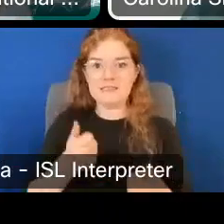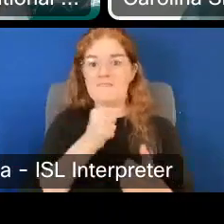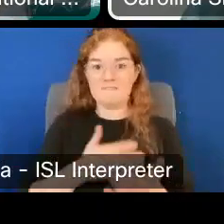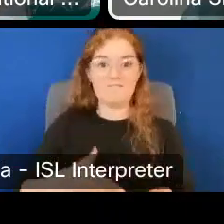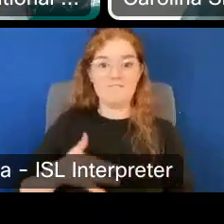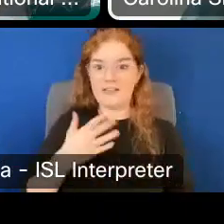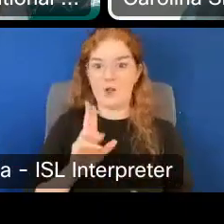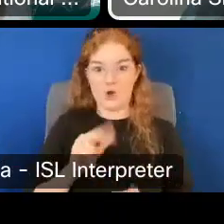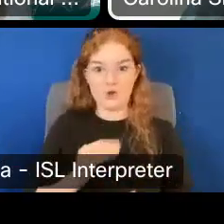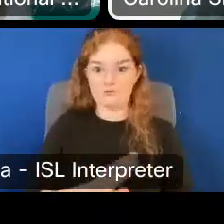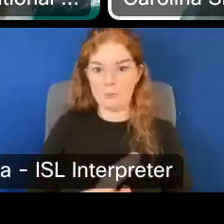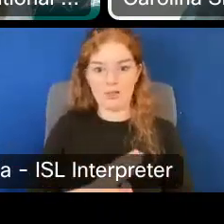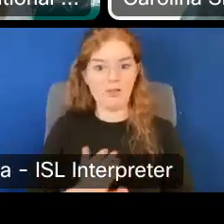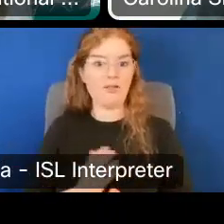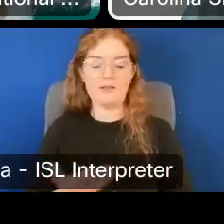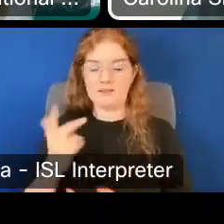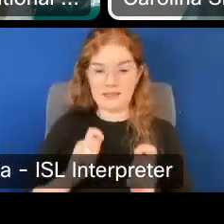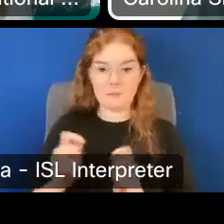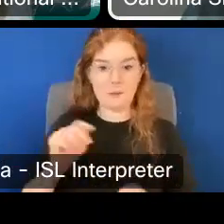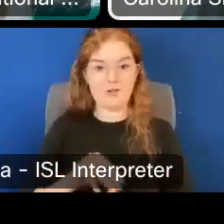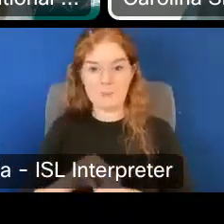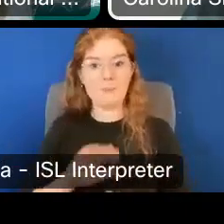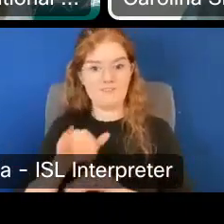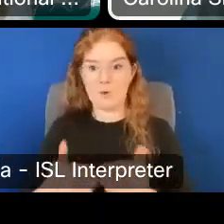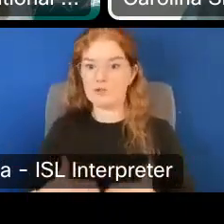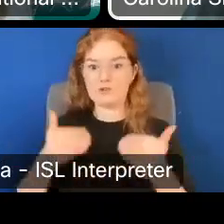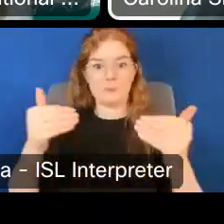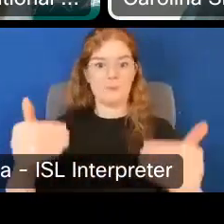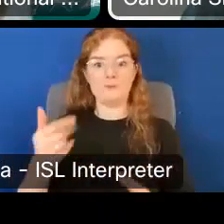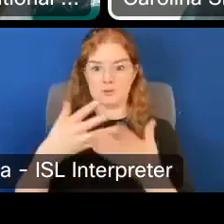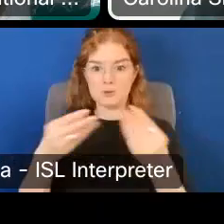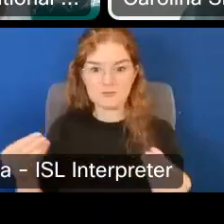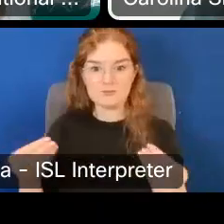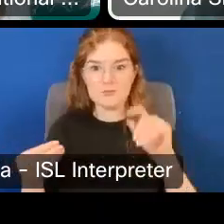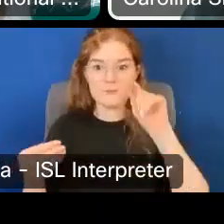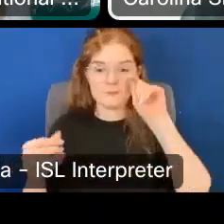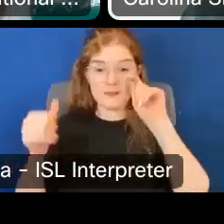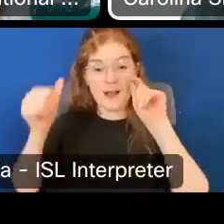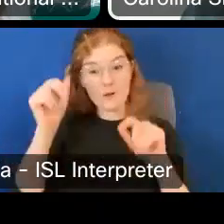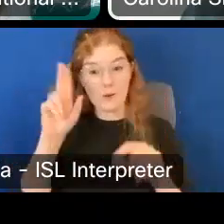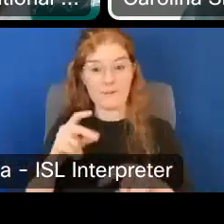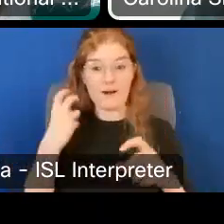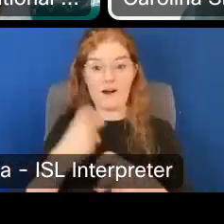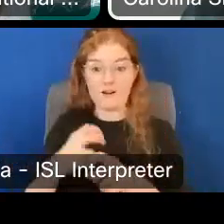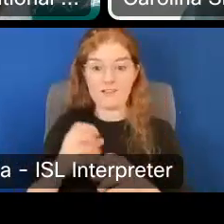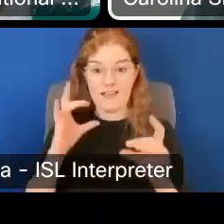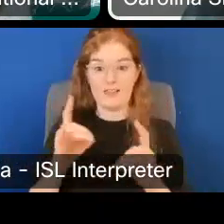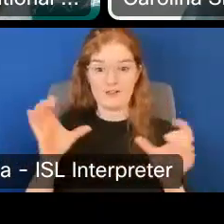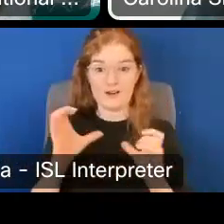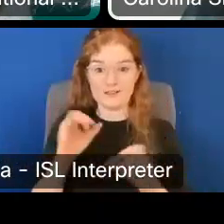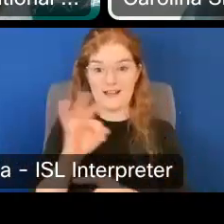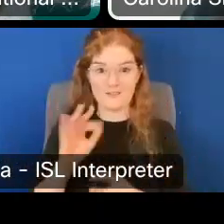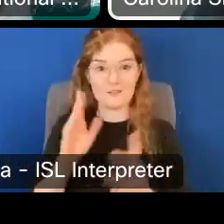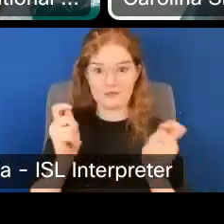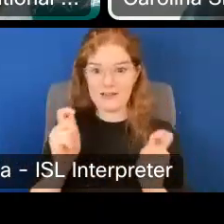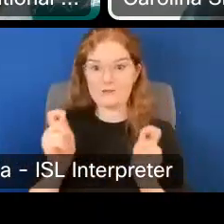with the problem and sitting on the problem space before jumping into solutions, which is something I know is very challenging for healthcare people because they're trained